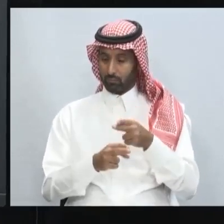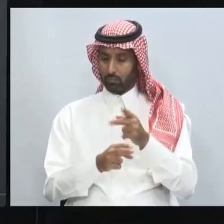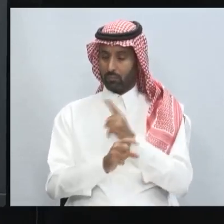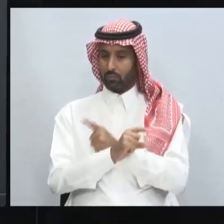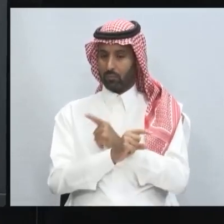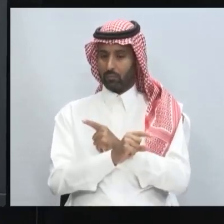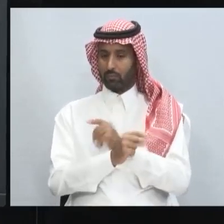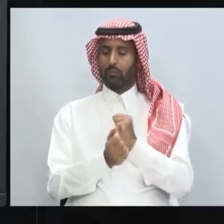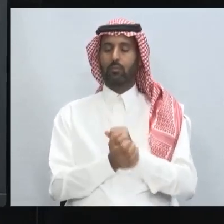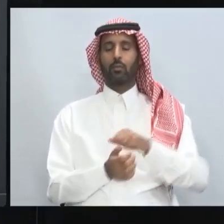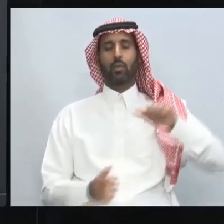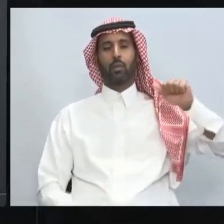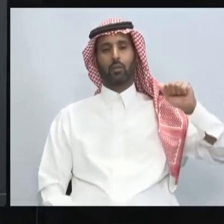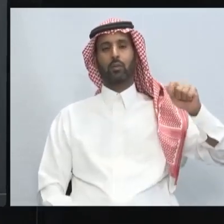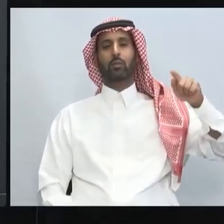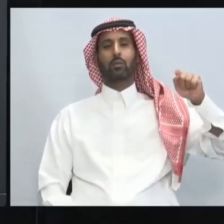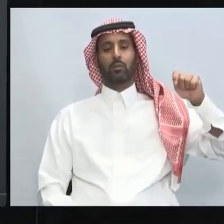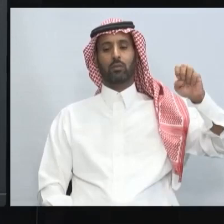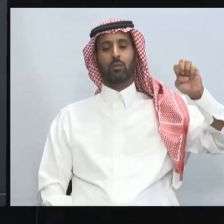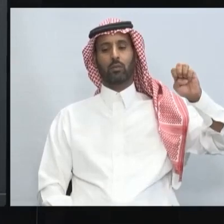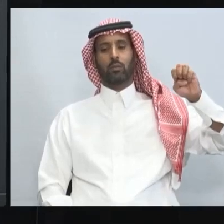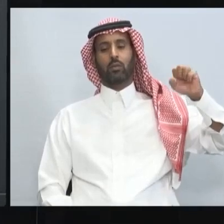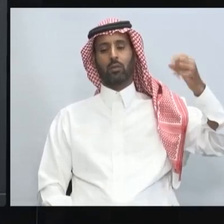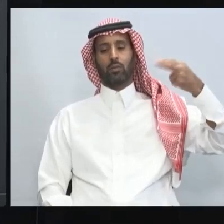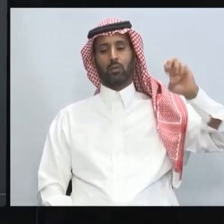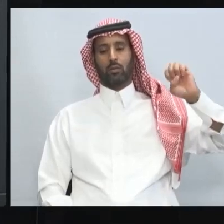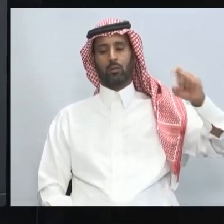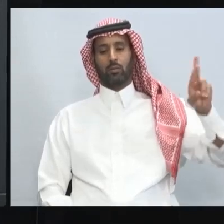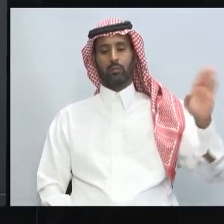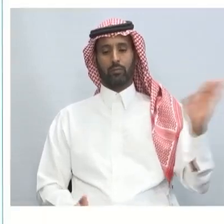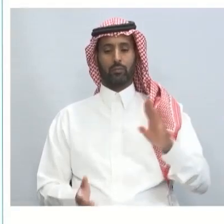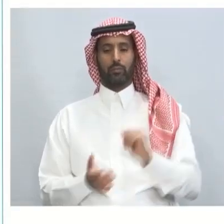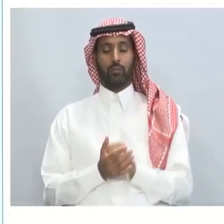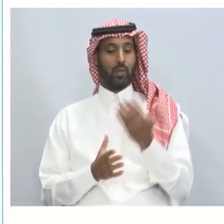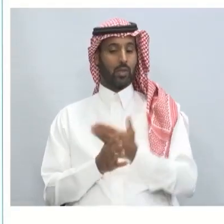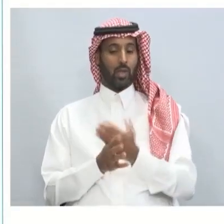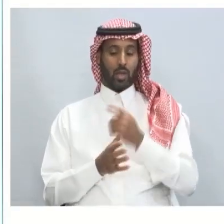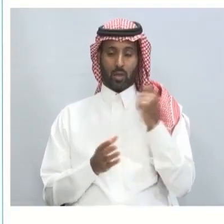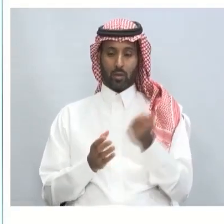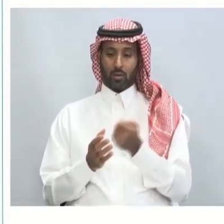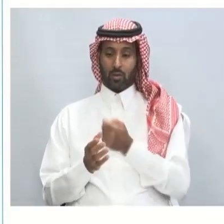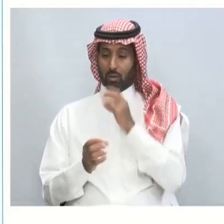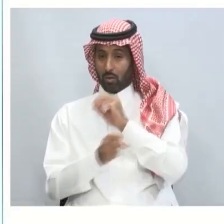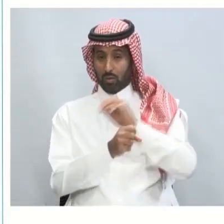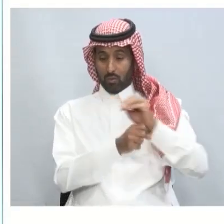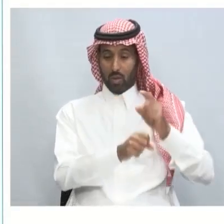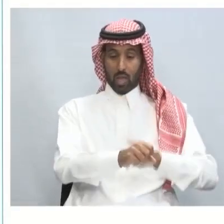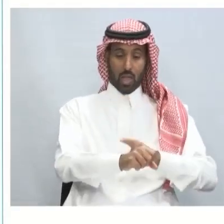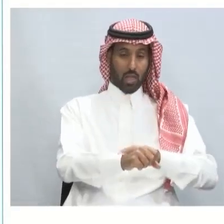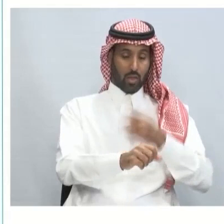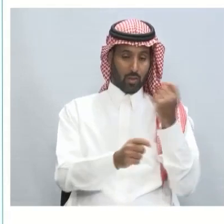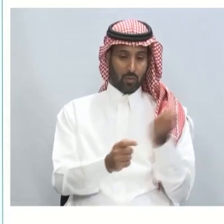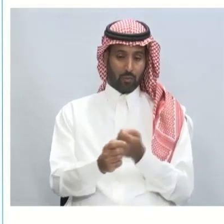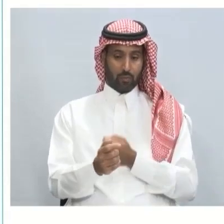one. Of course, it's a teacher. Of course, this is a teacher because he spends a lot of time